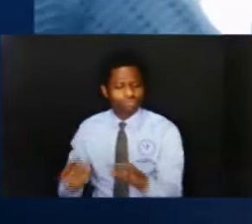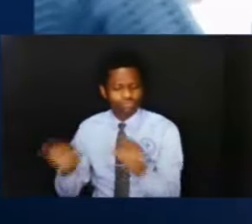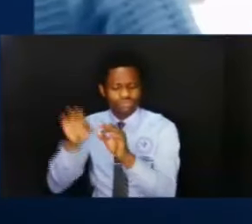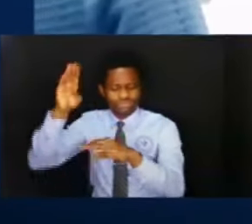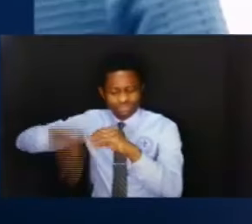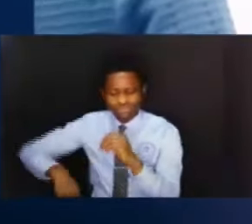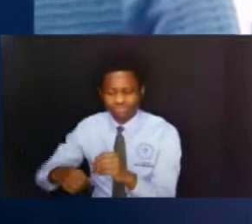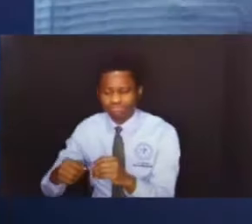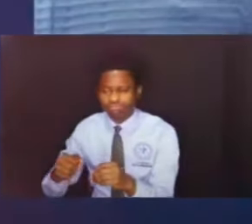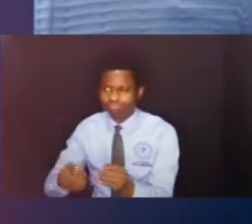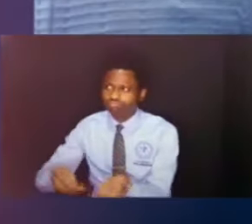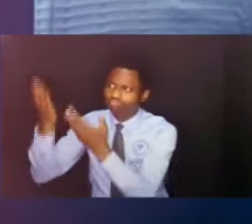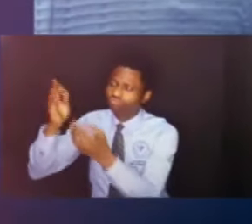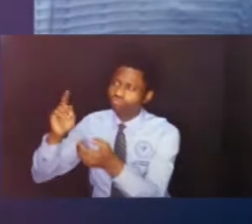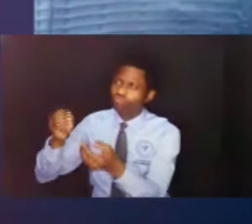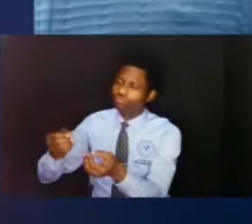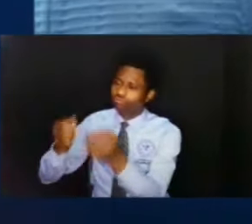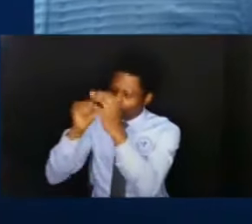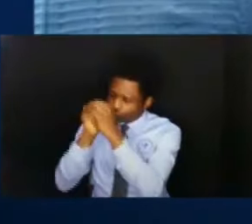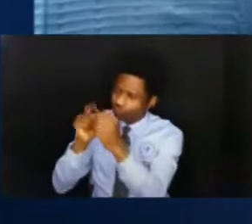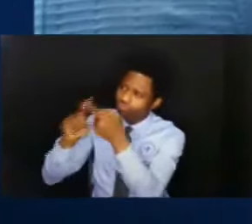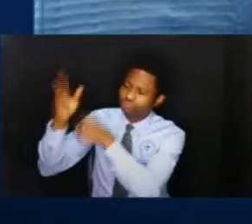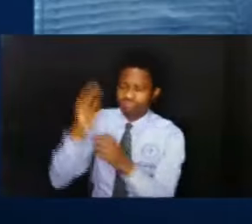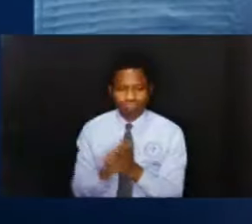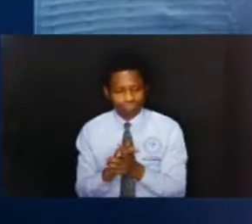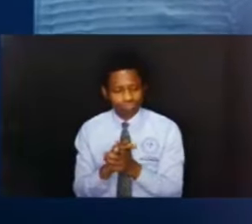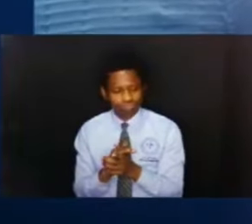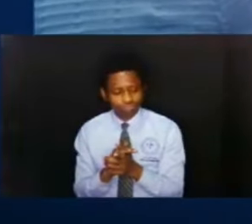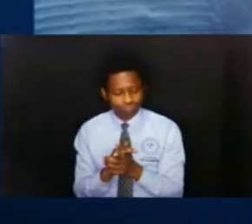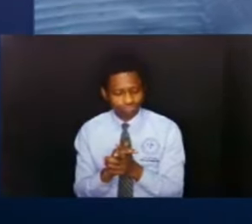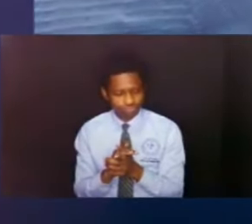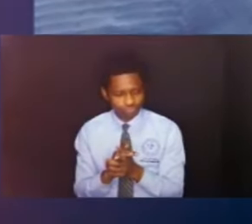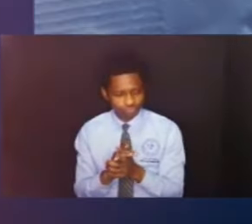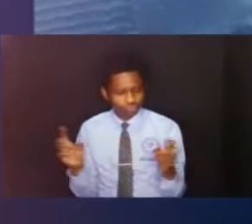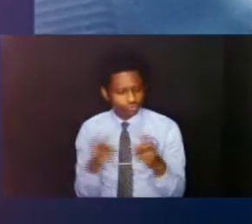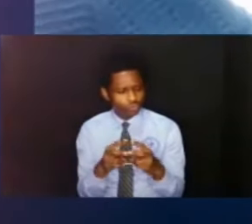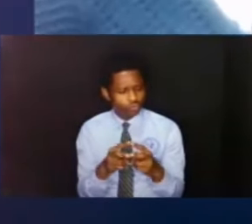you takes precedence over the offering that one has to offer in worship.